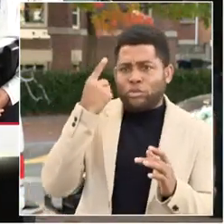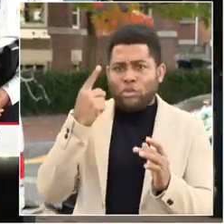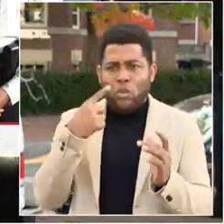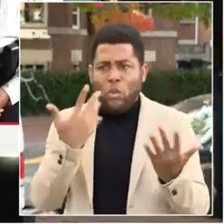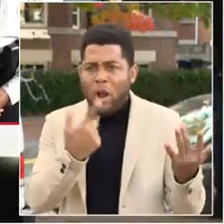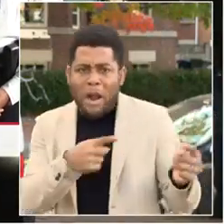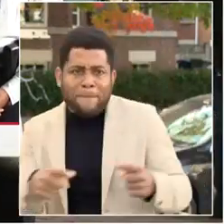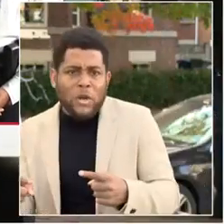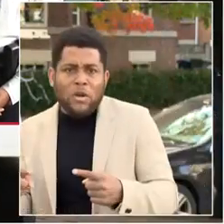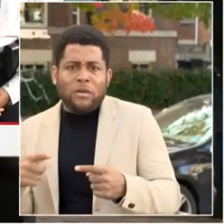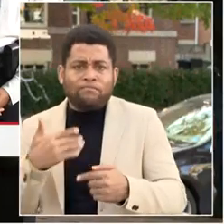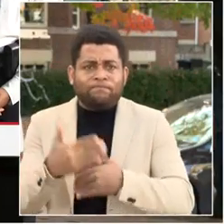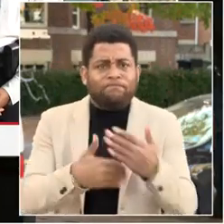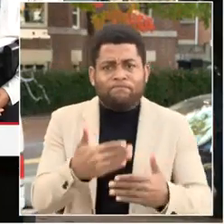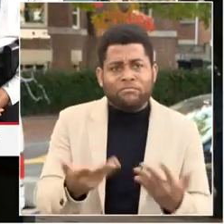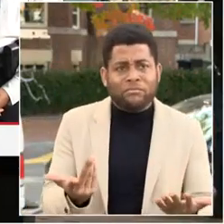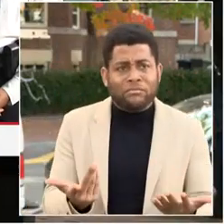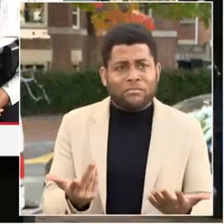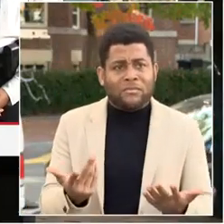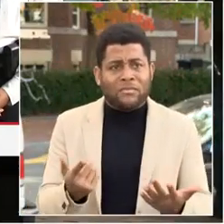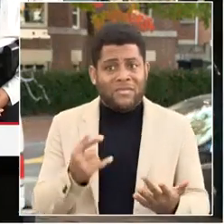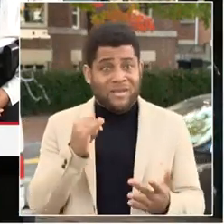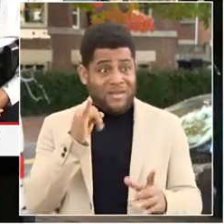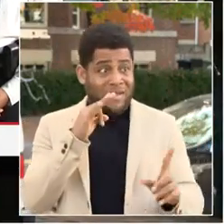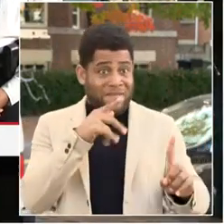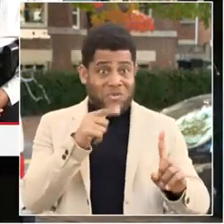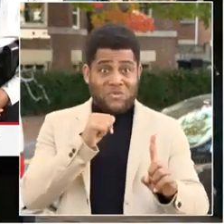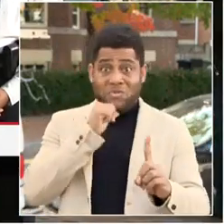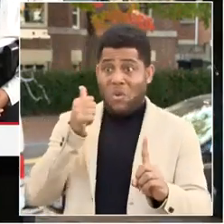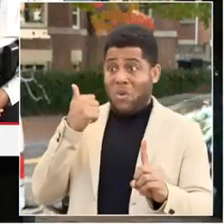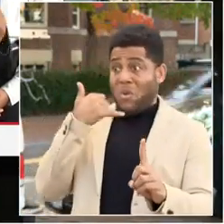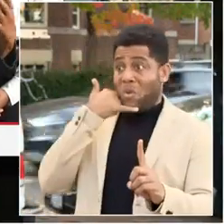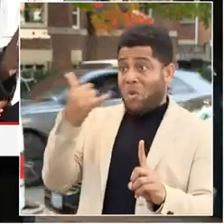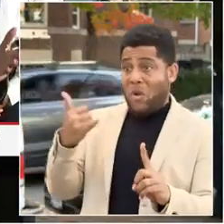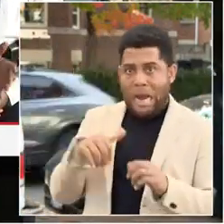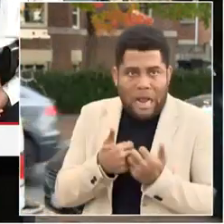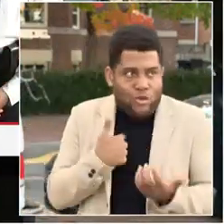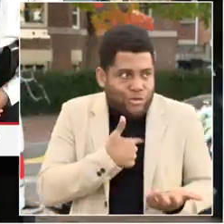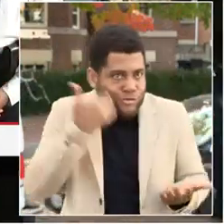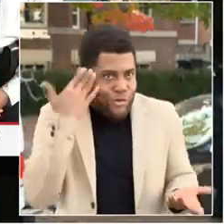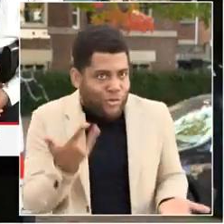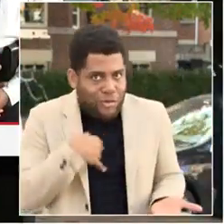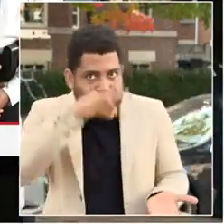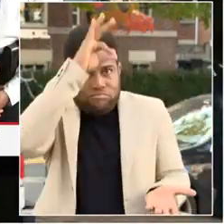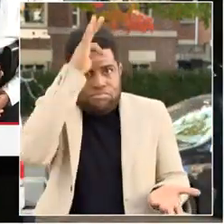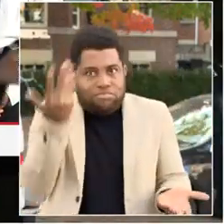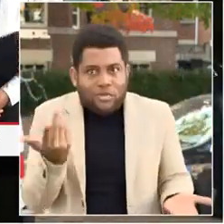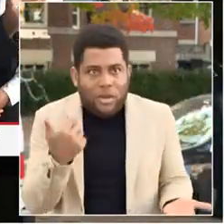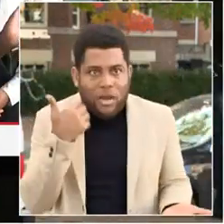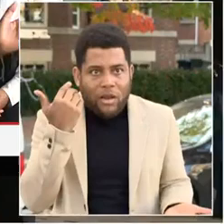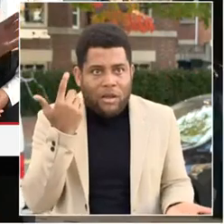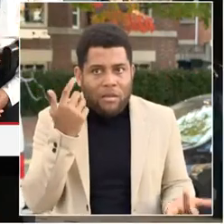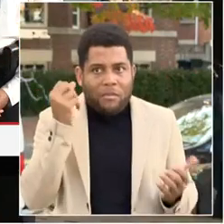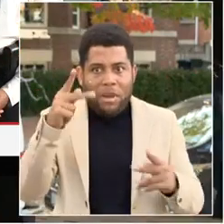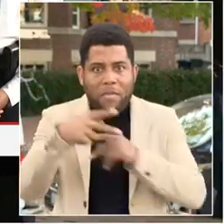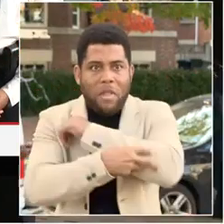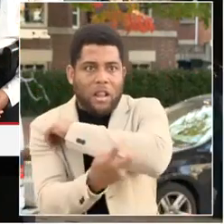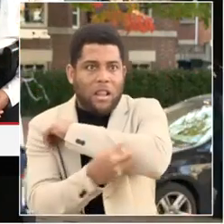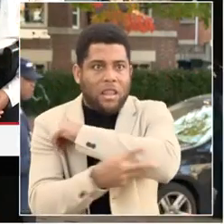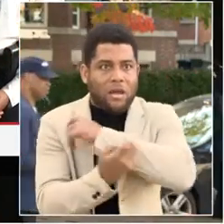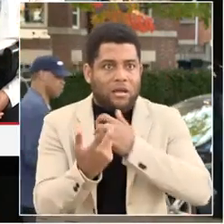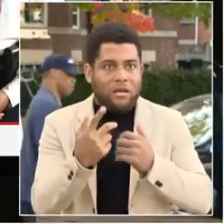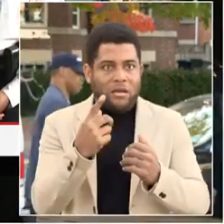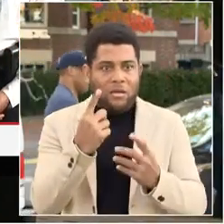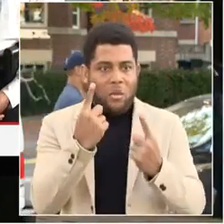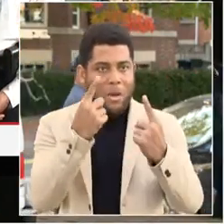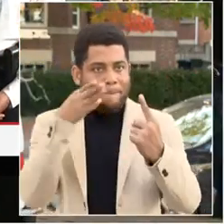not necessarily know that there's a spike, that there's one individual, that there's a rash of individuals. So let me turn to the